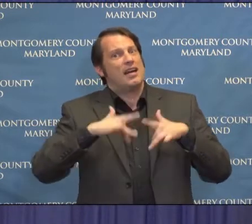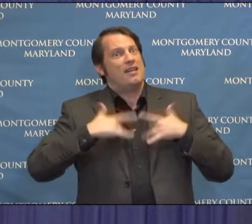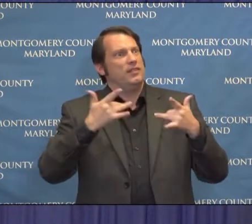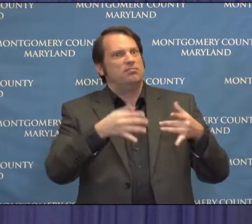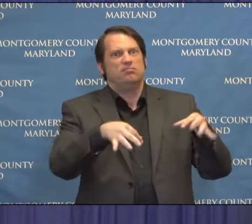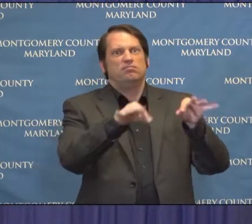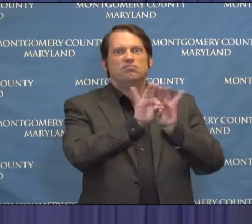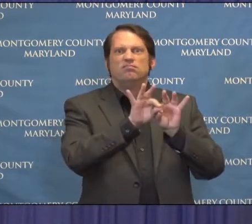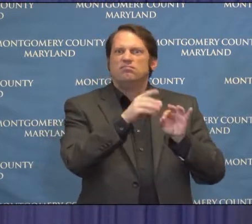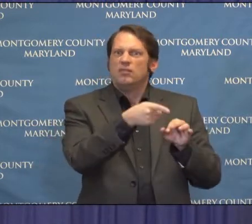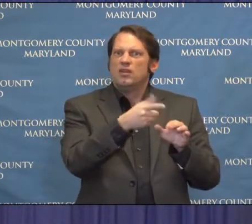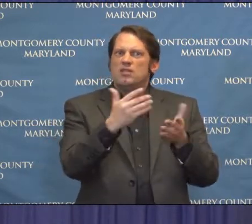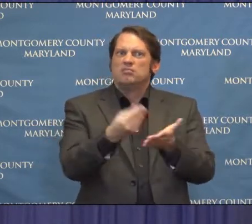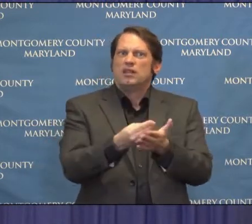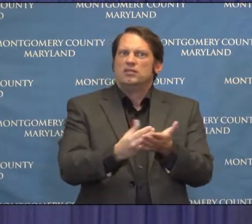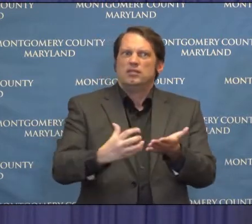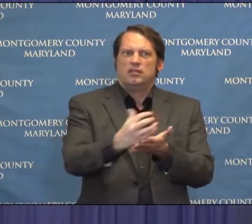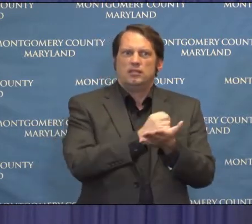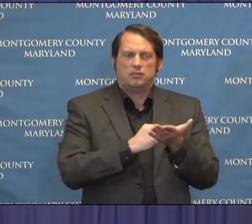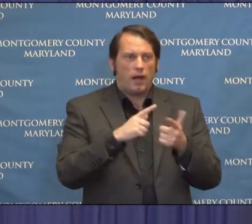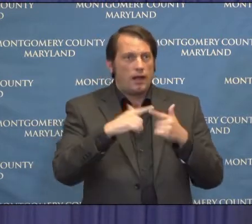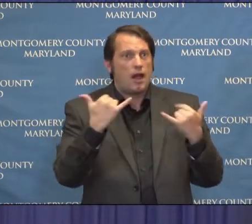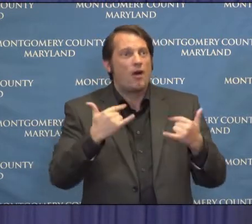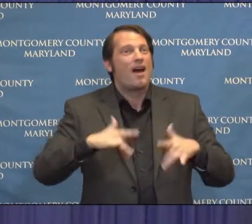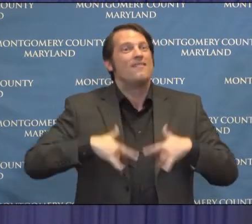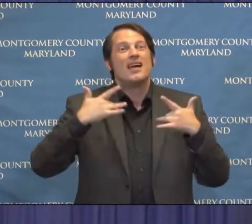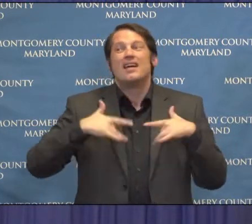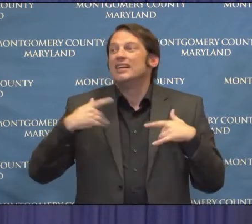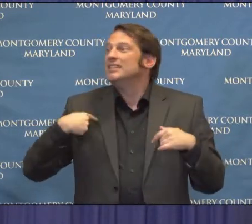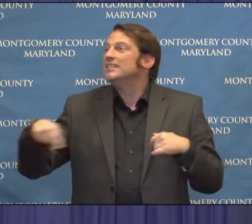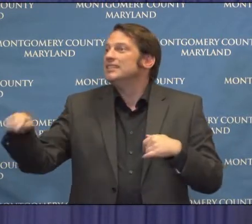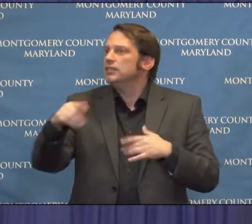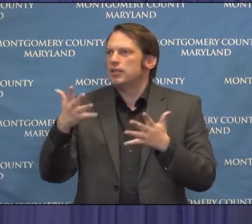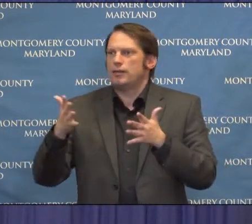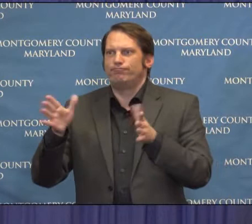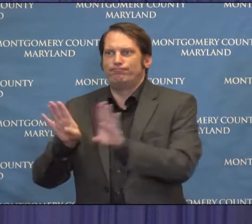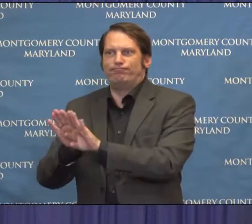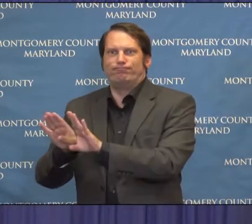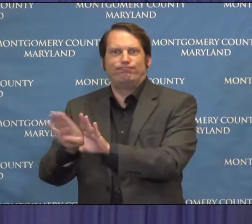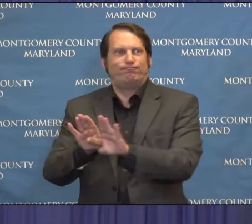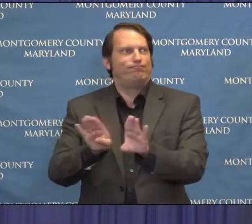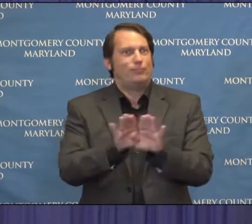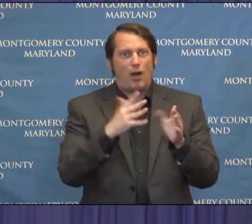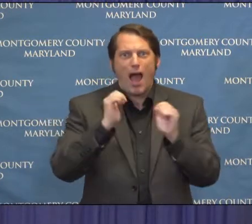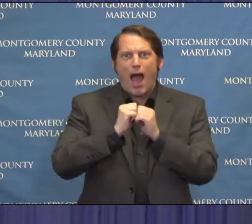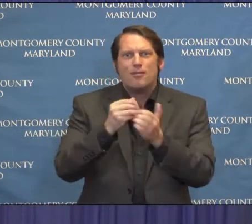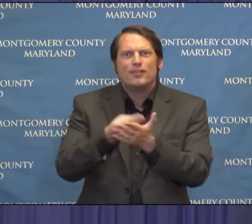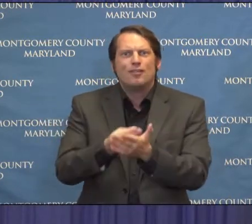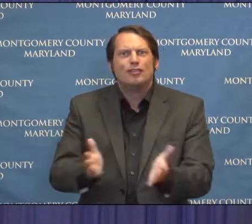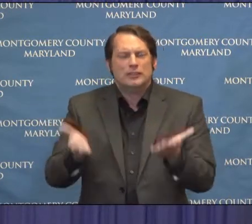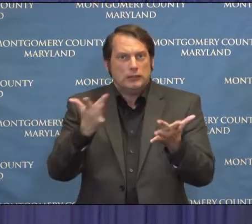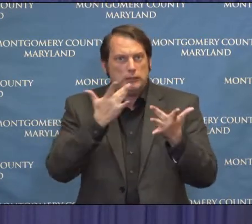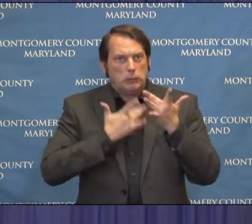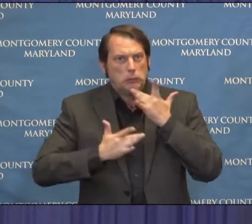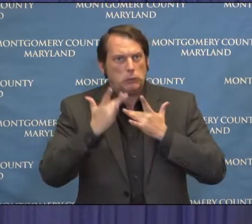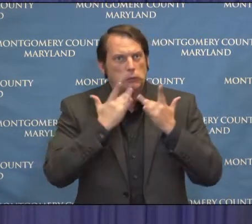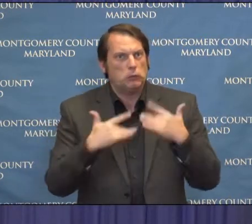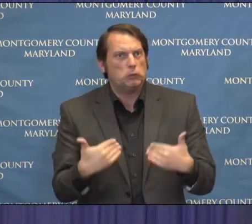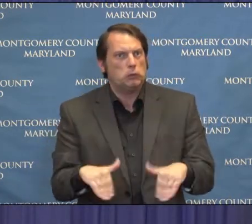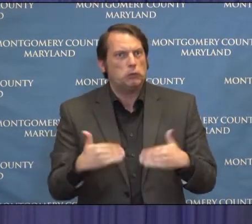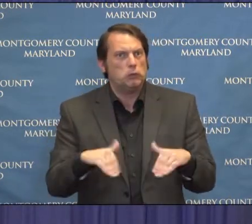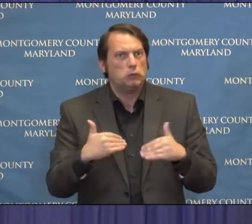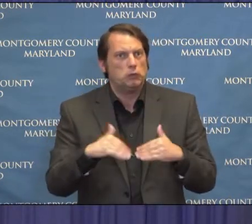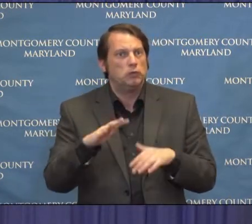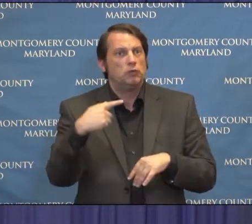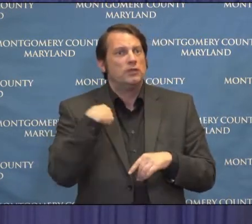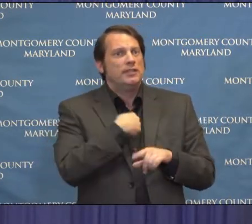to be having those events. And so what I've been asking people, I know none of us go to their events for the chicken. We go there because we want